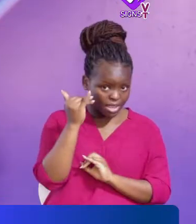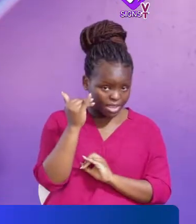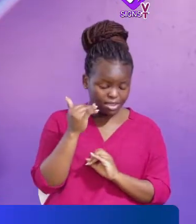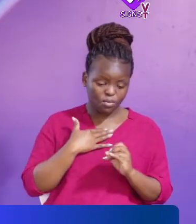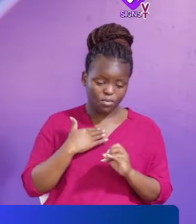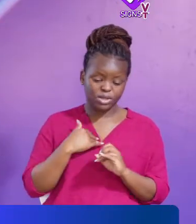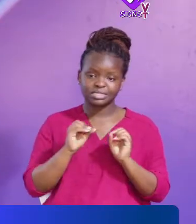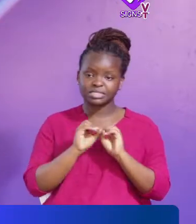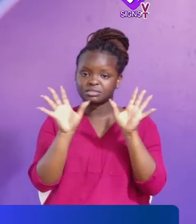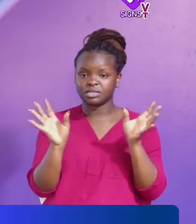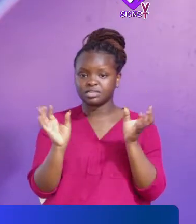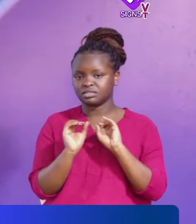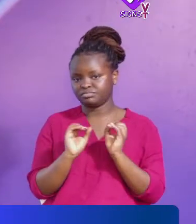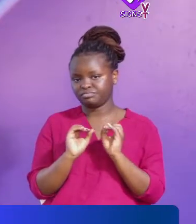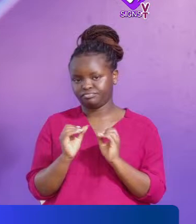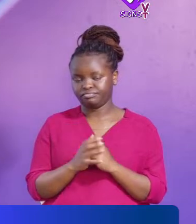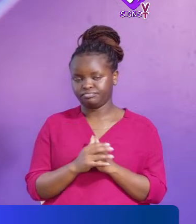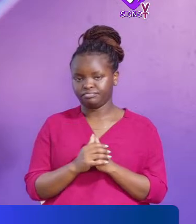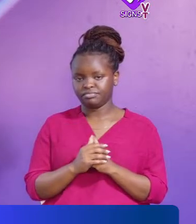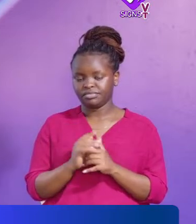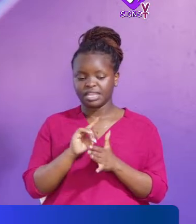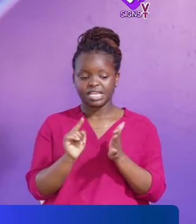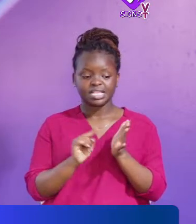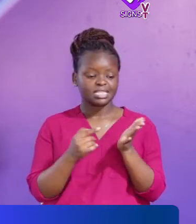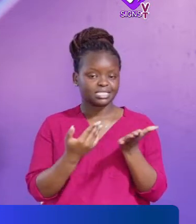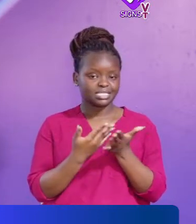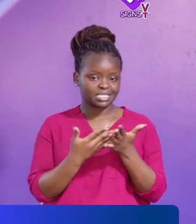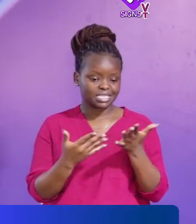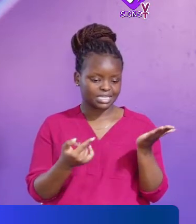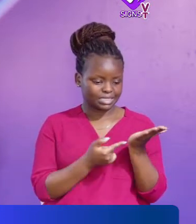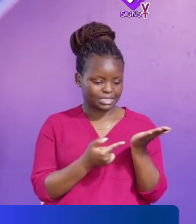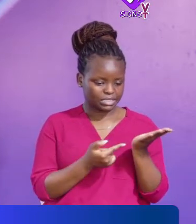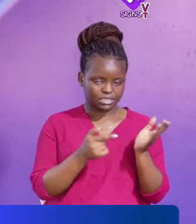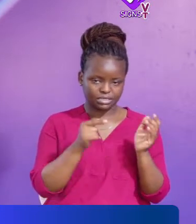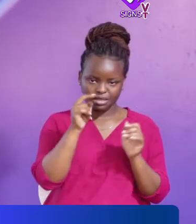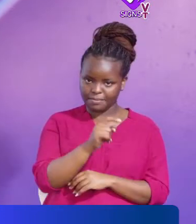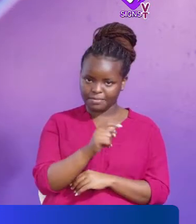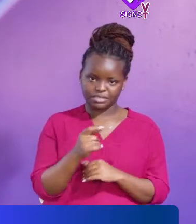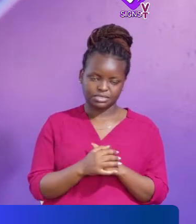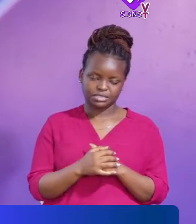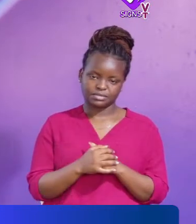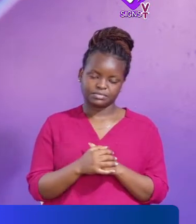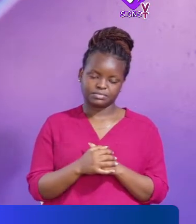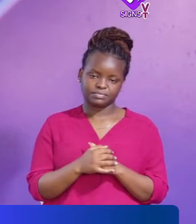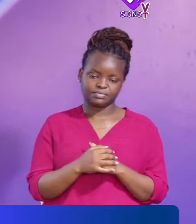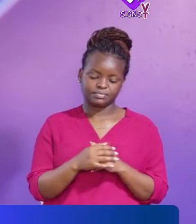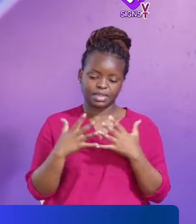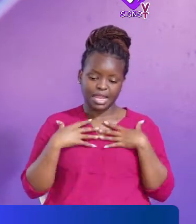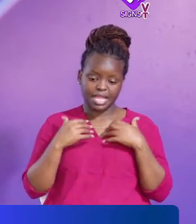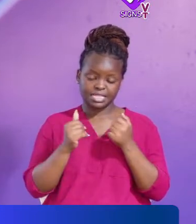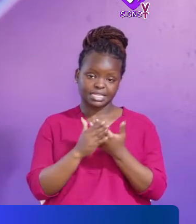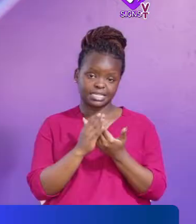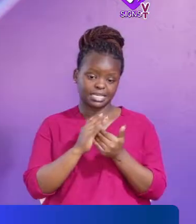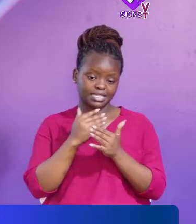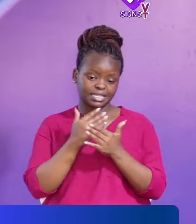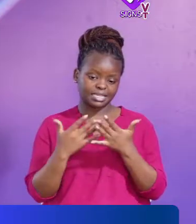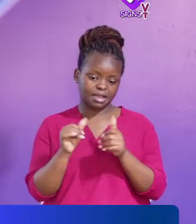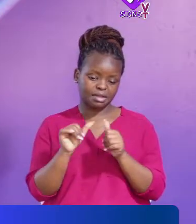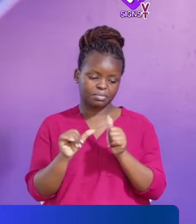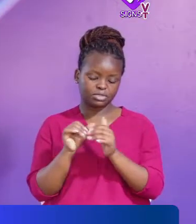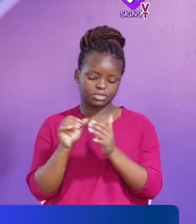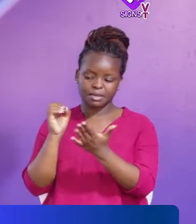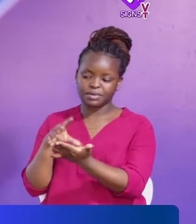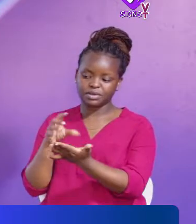want transparency. These things should be digitized. Even this healthcare thing about the issue of uploading, whether